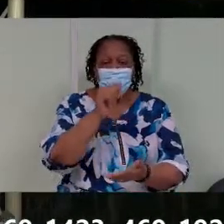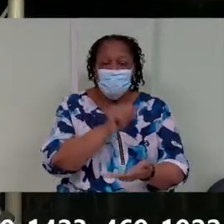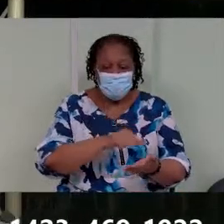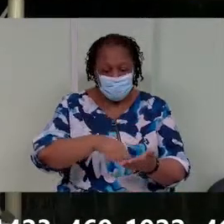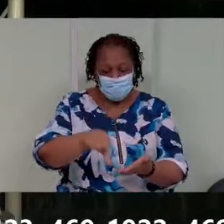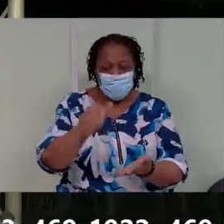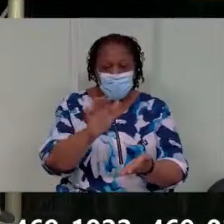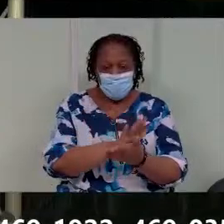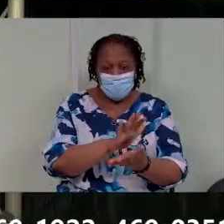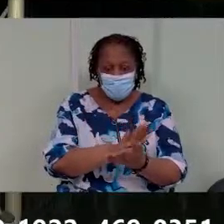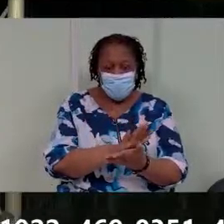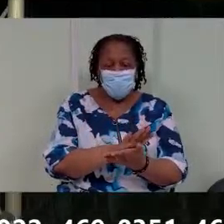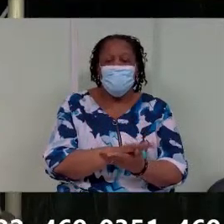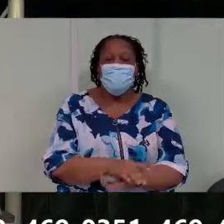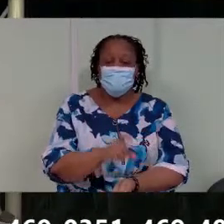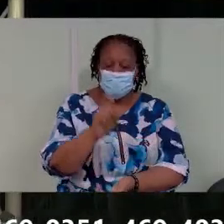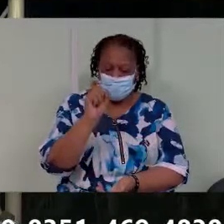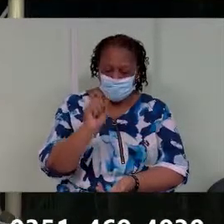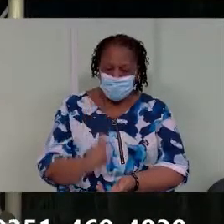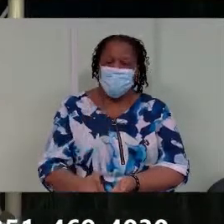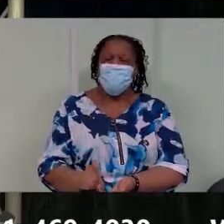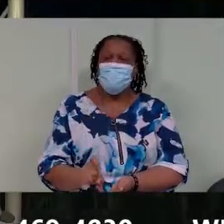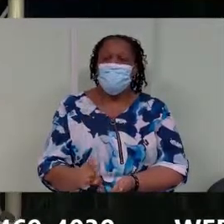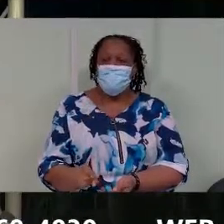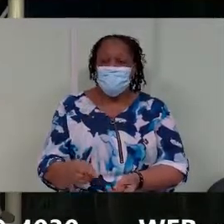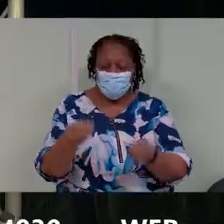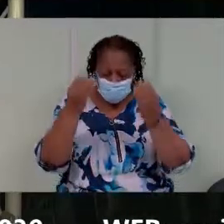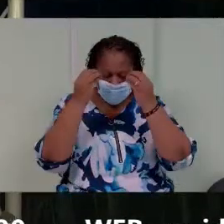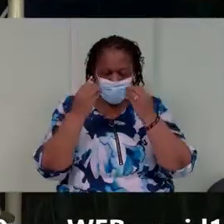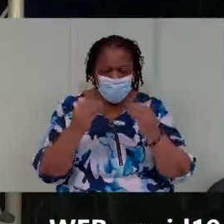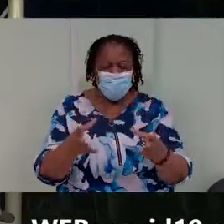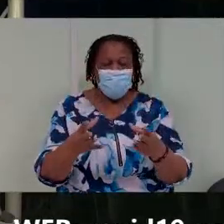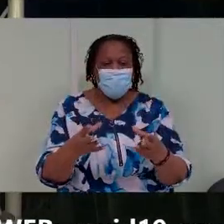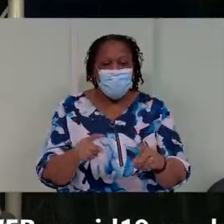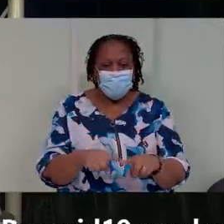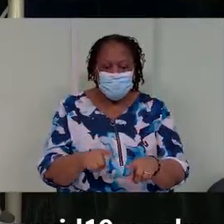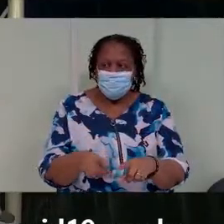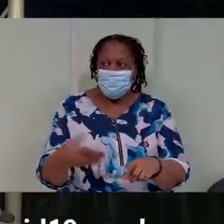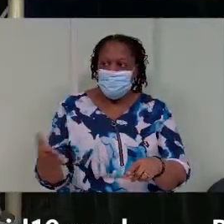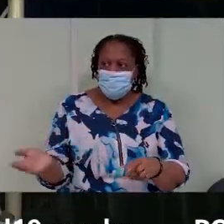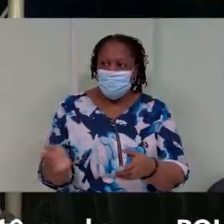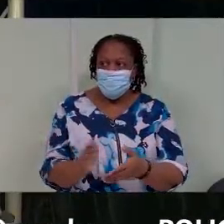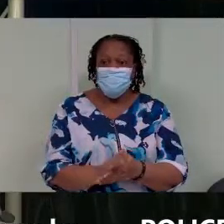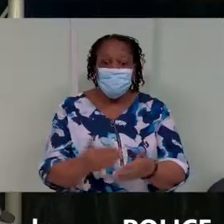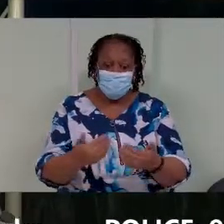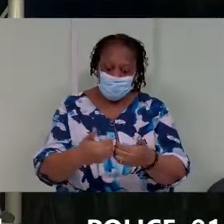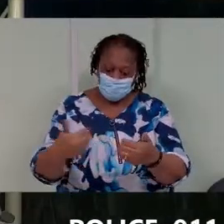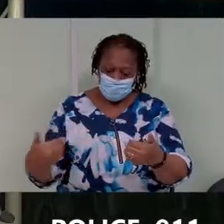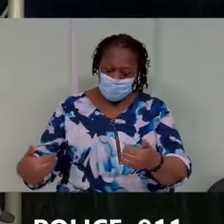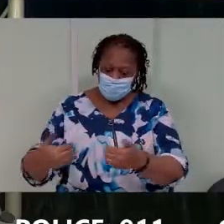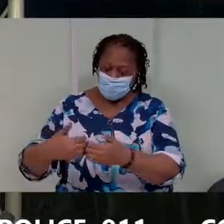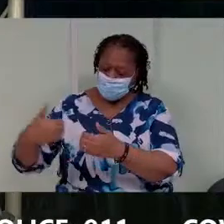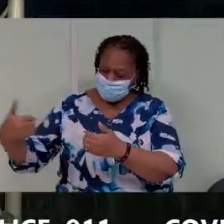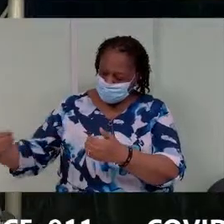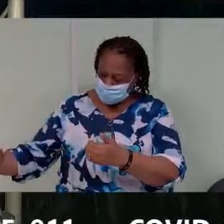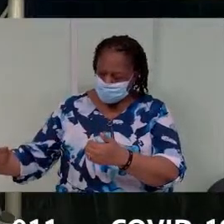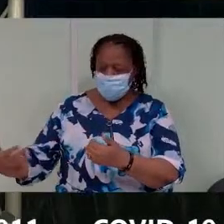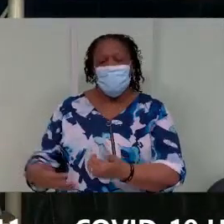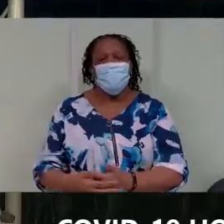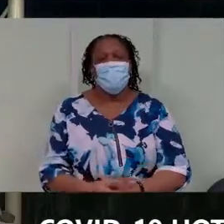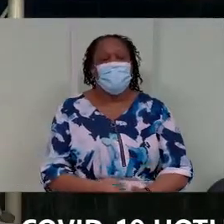that particular schedule. And that schedule speaks to physical distancing with respect